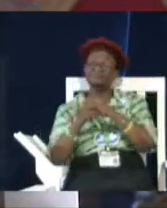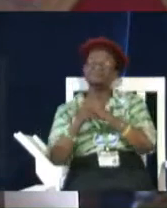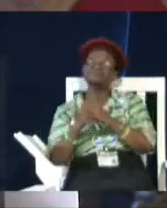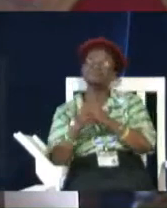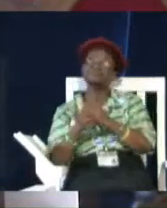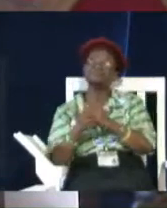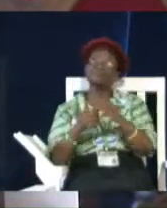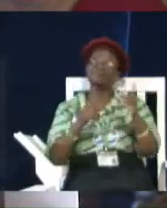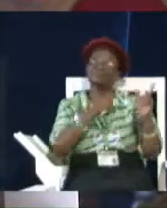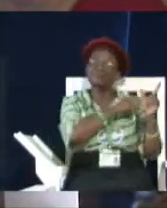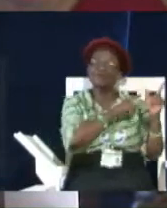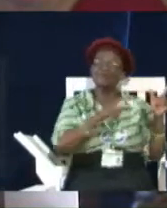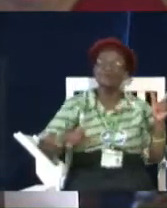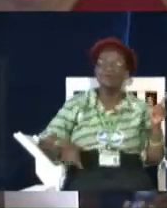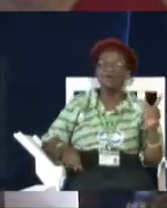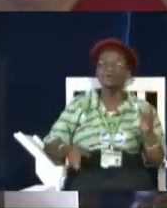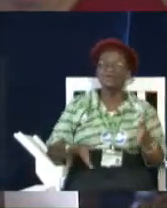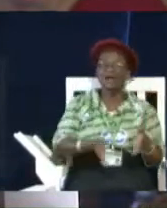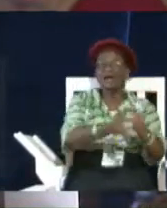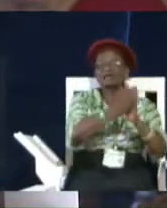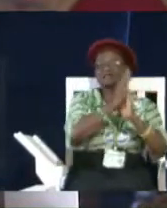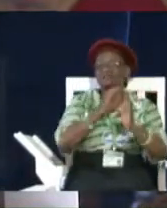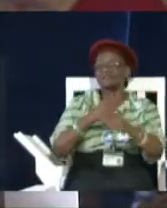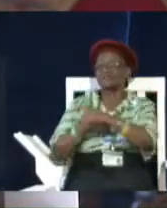The Lord asked me to tell